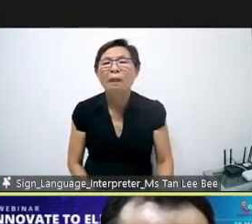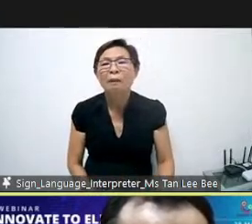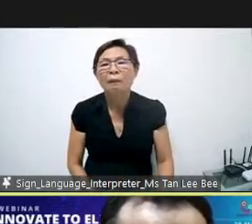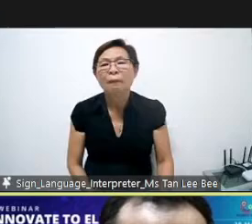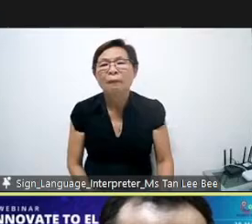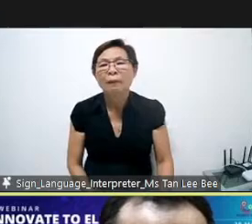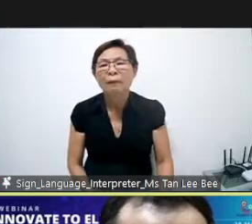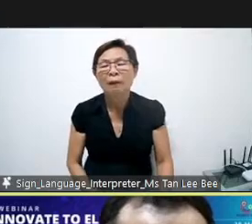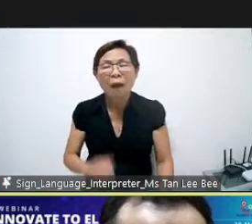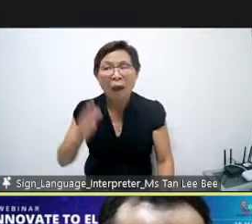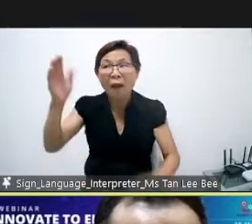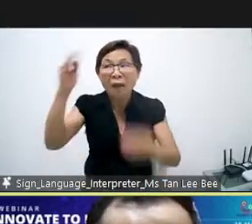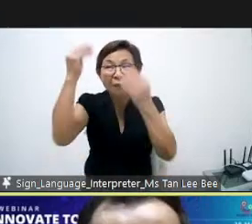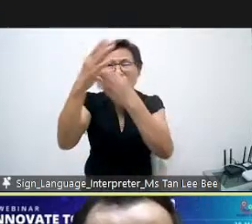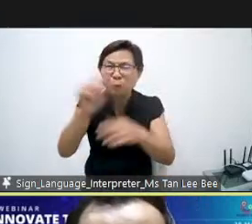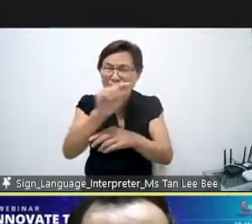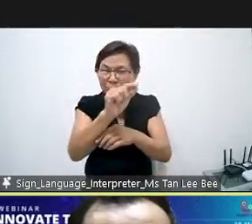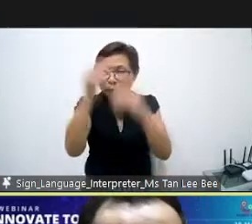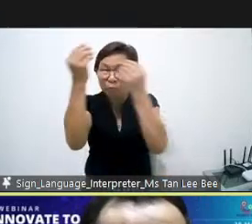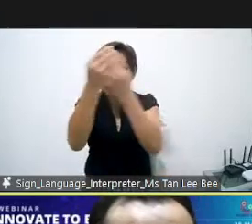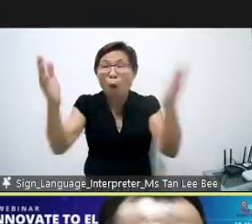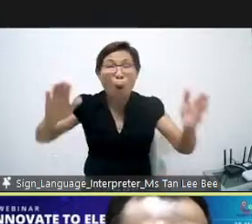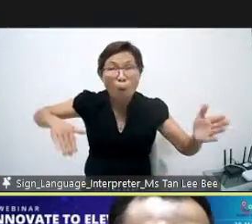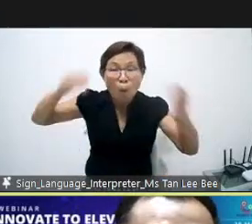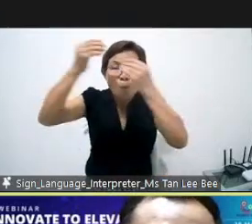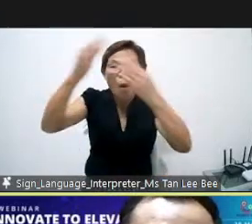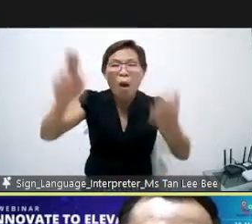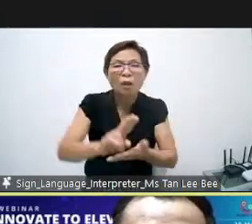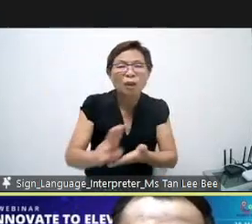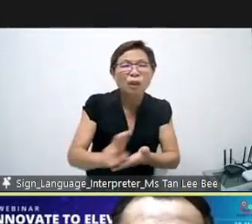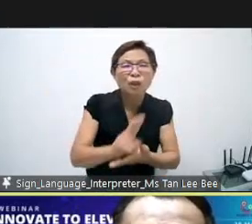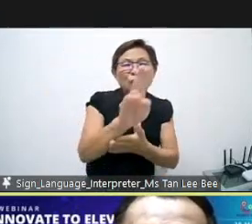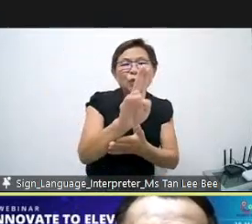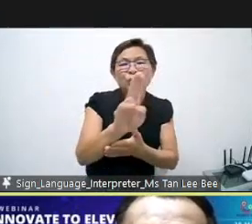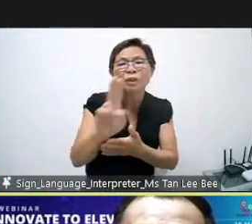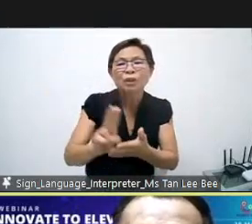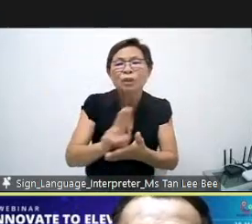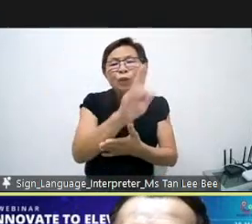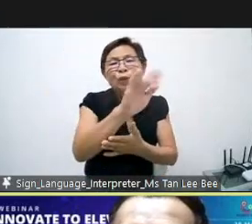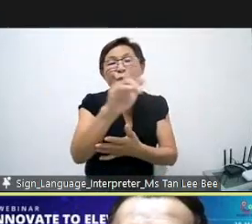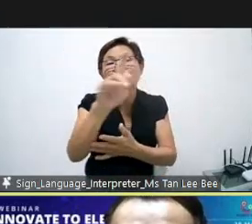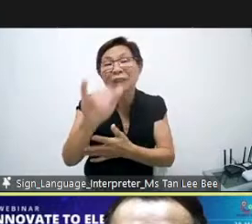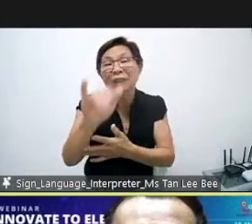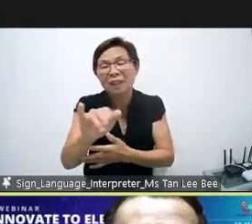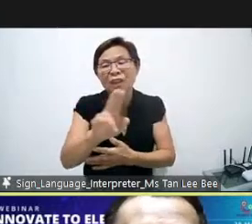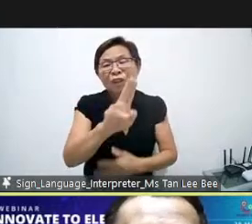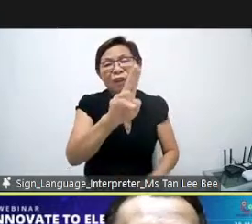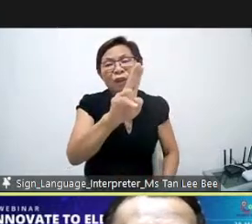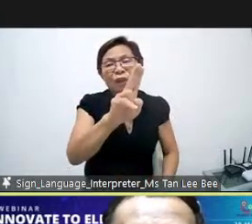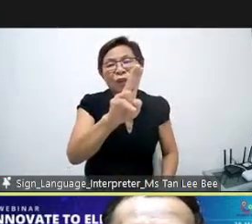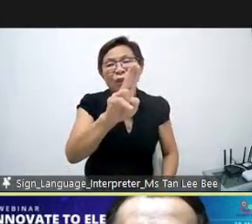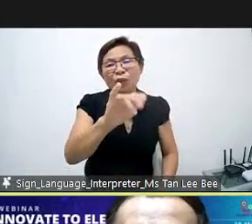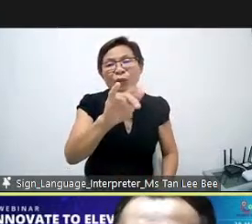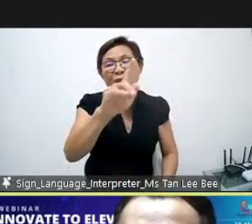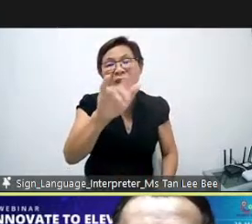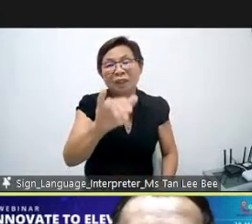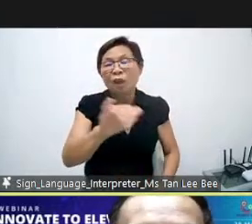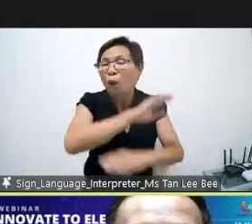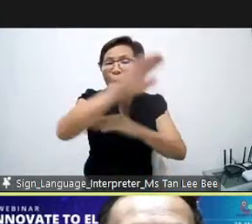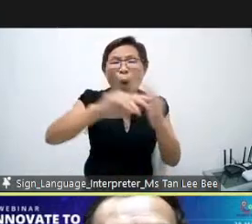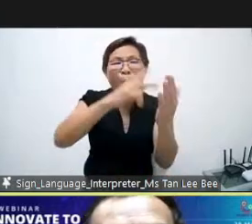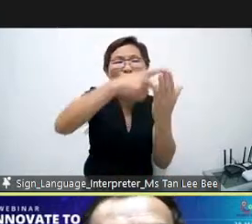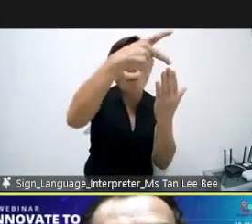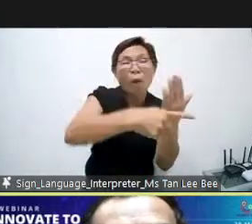announced now soon. Called as University for Society at Keluarga Malaysia or Unity. Okay, this is all initiative